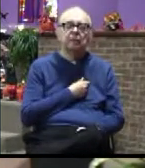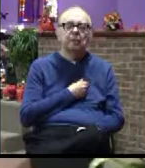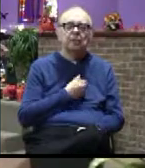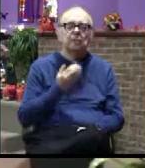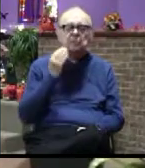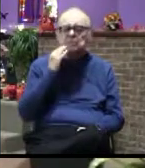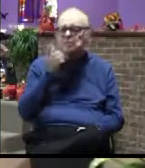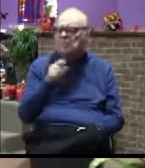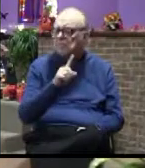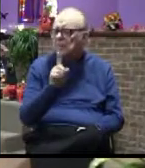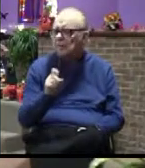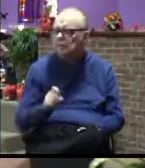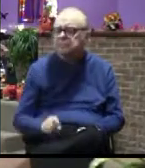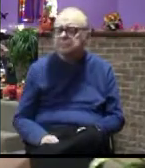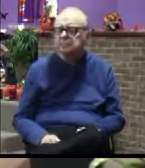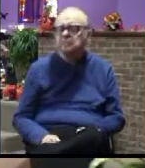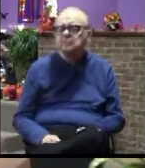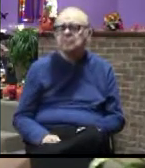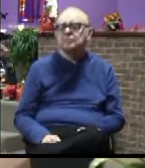Do you know?